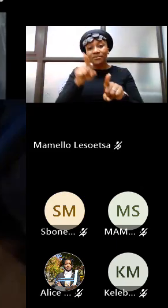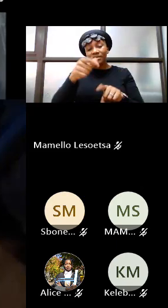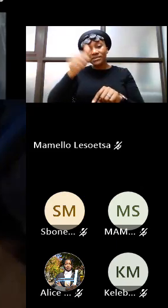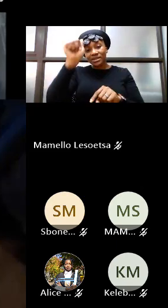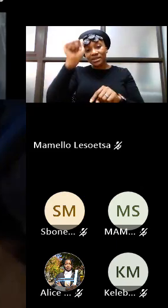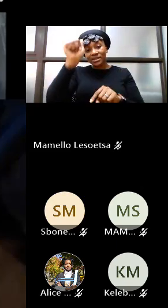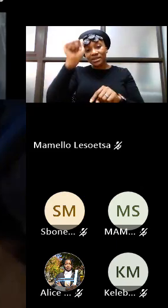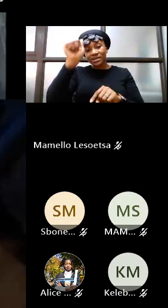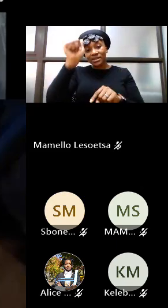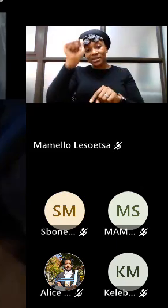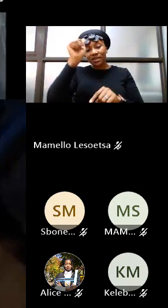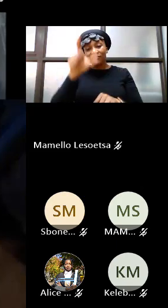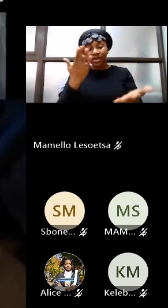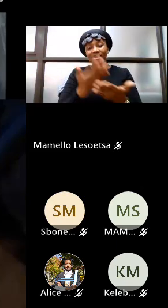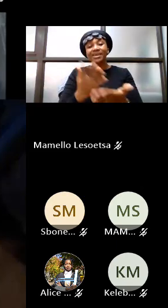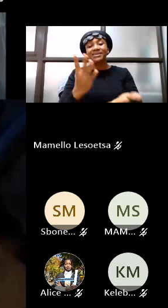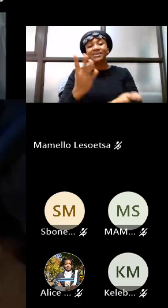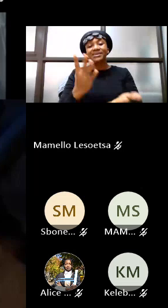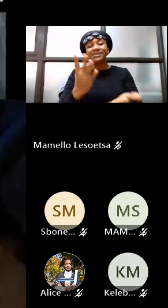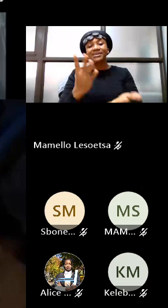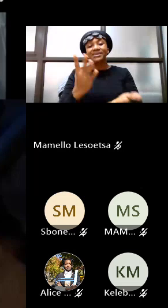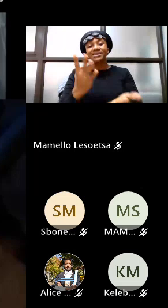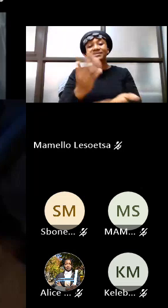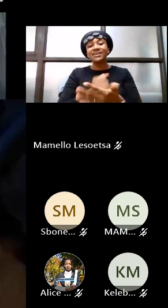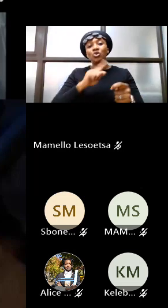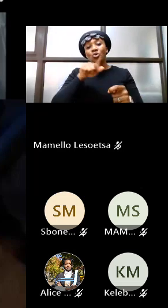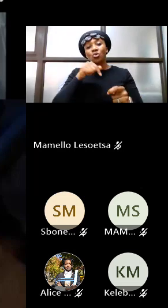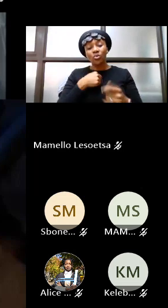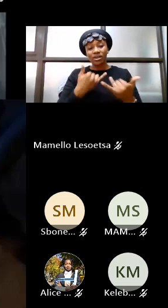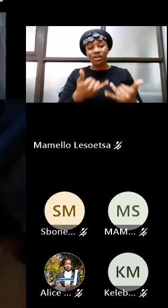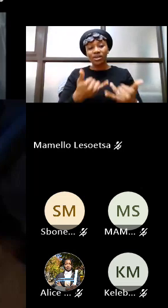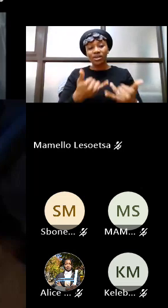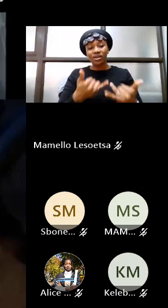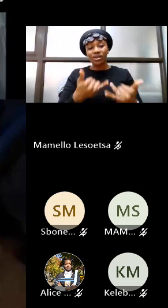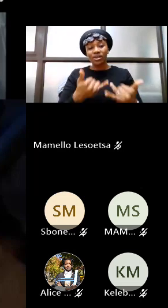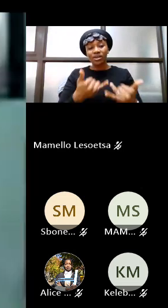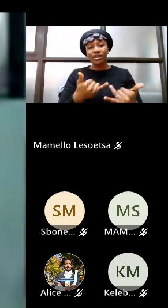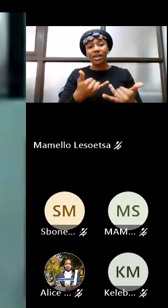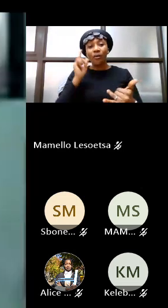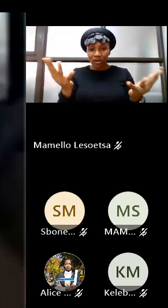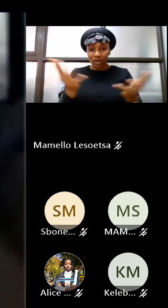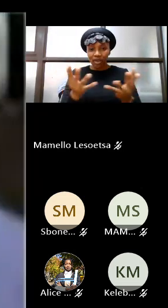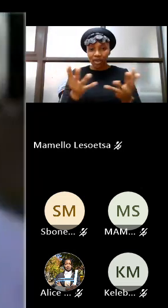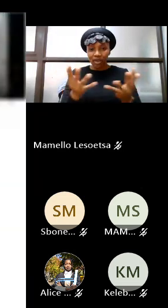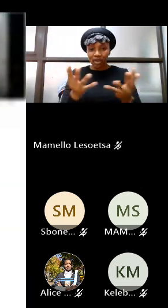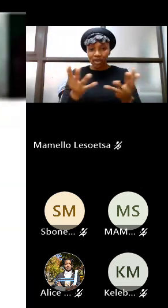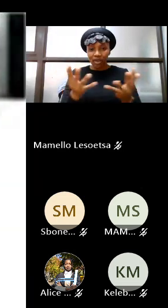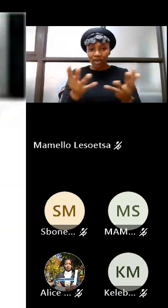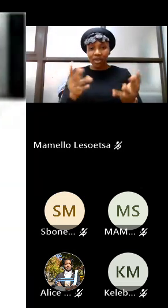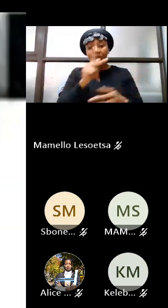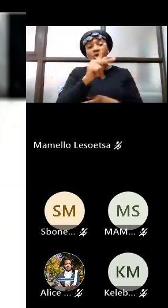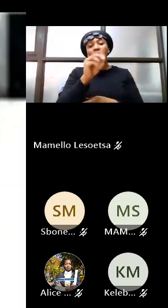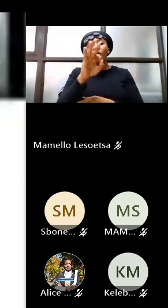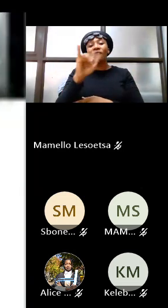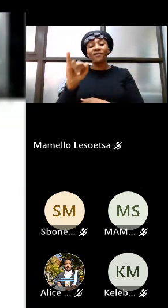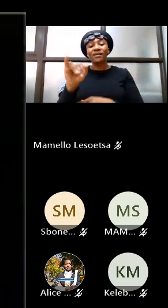You can take your time and watch through that. Let's go to Dureya and Kofi's narration, okay?